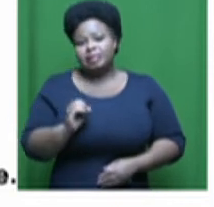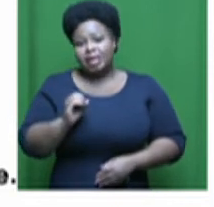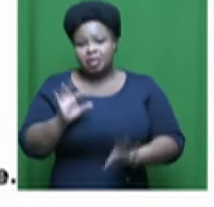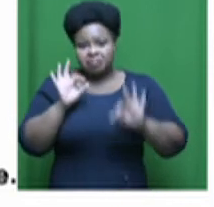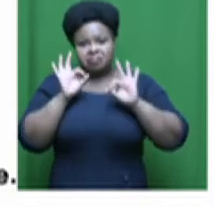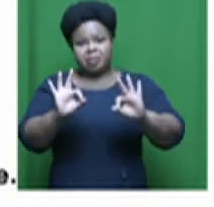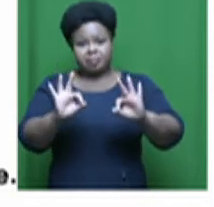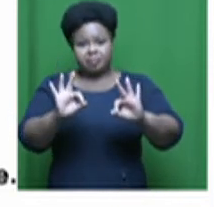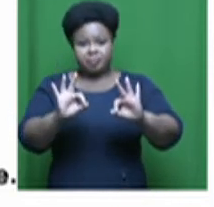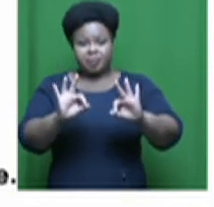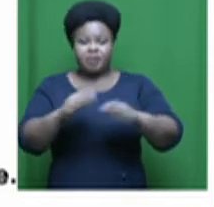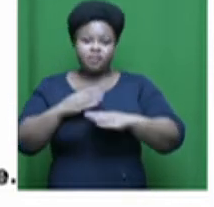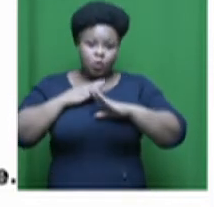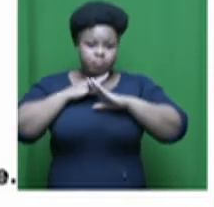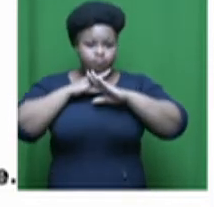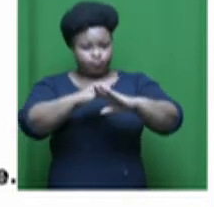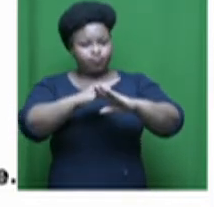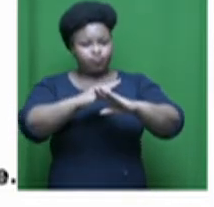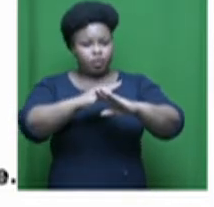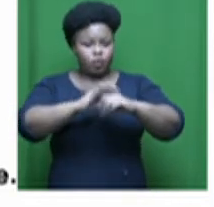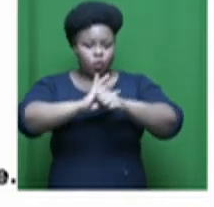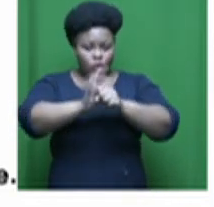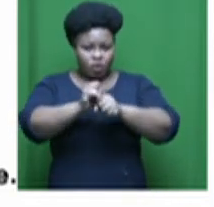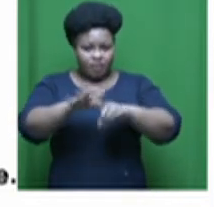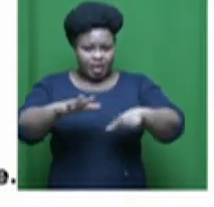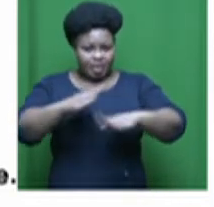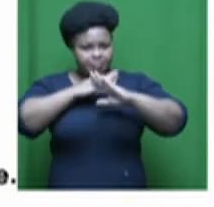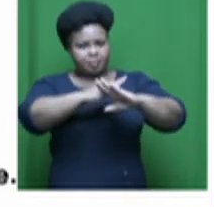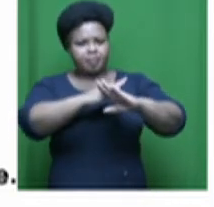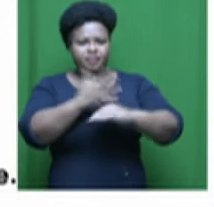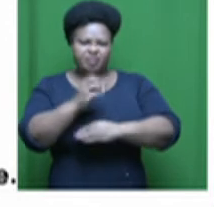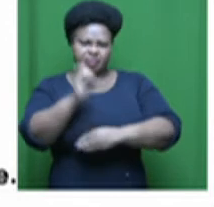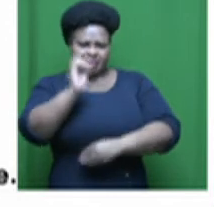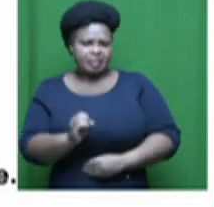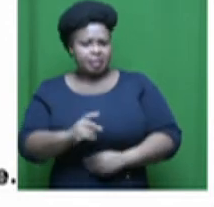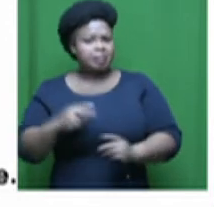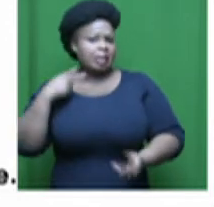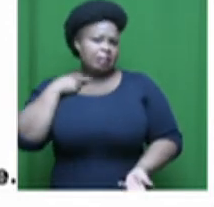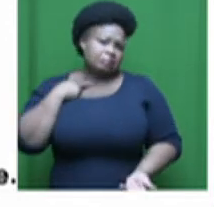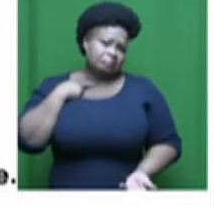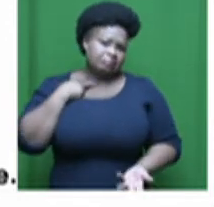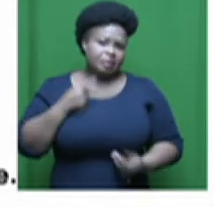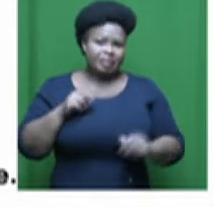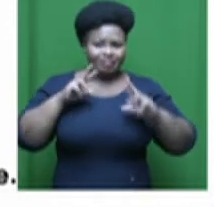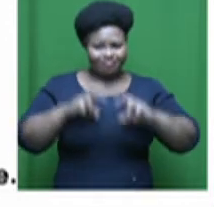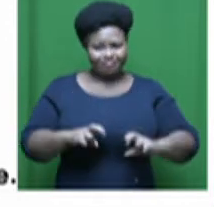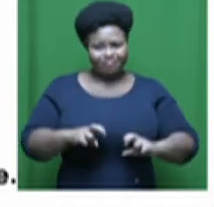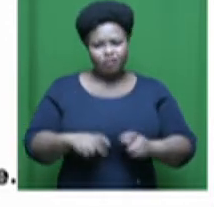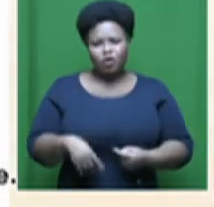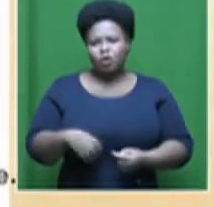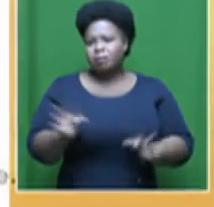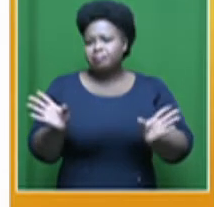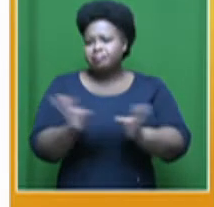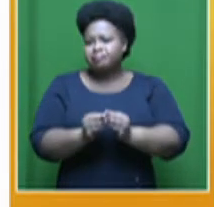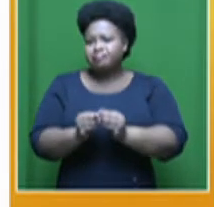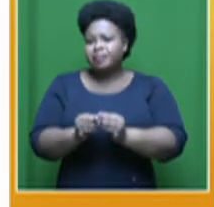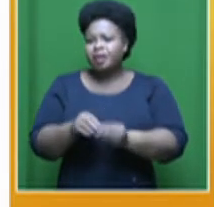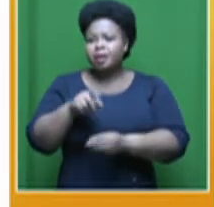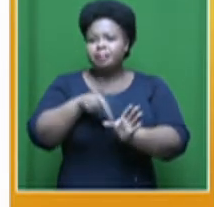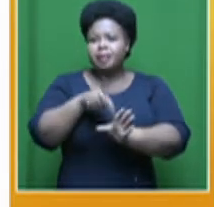50% effective in protecting against COVID-19, unfortunately, this particular study, which only enrolled about 2,000